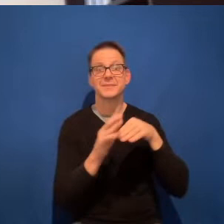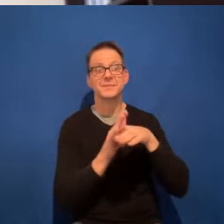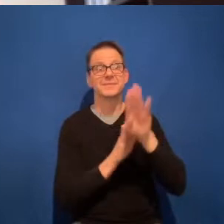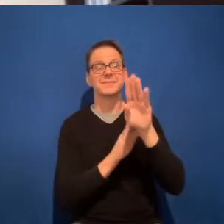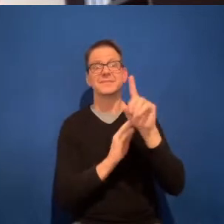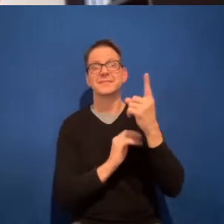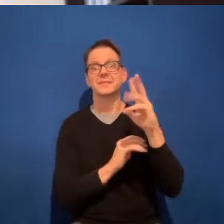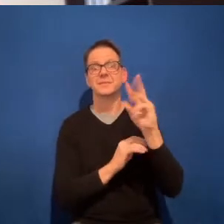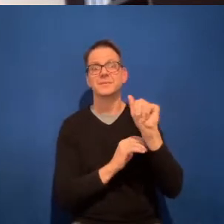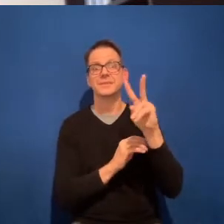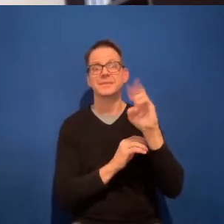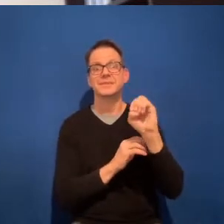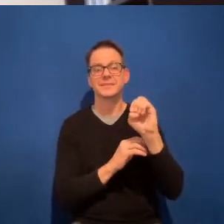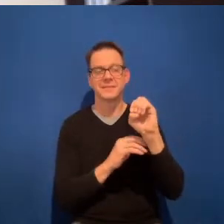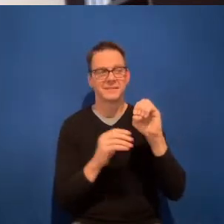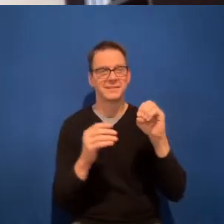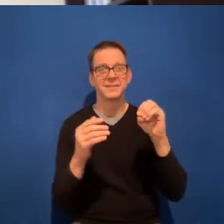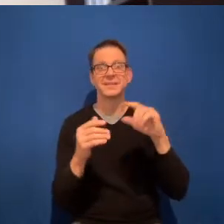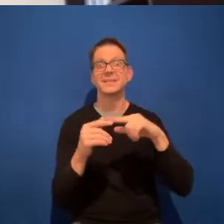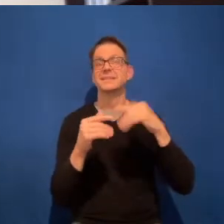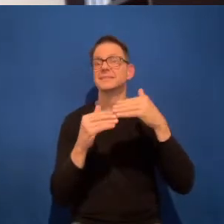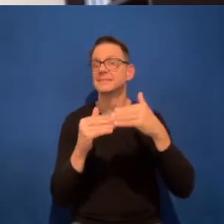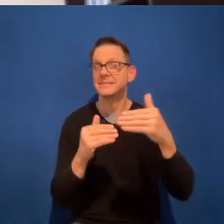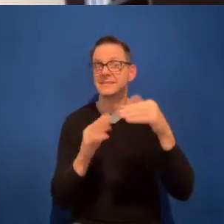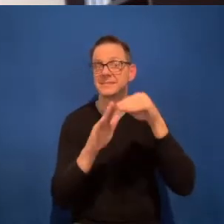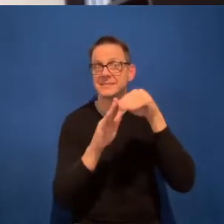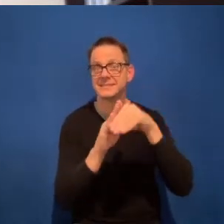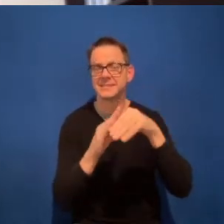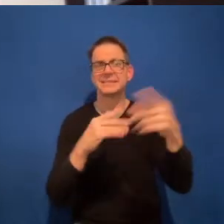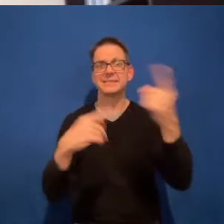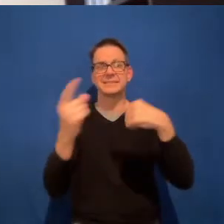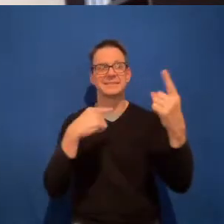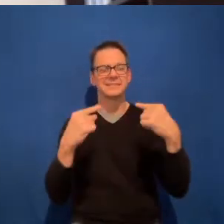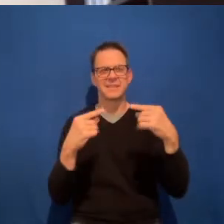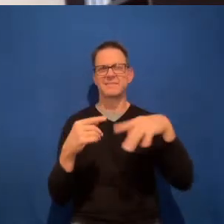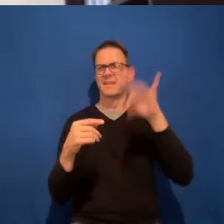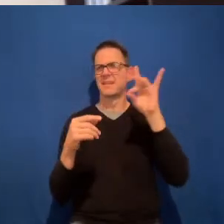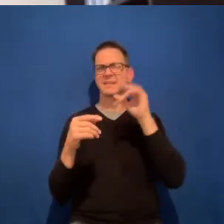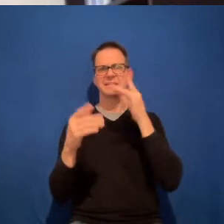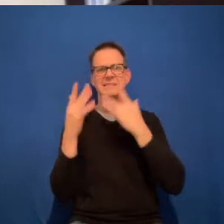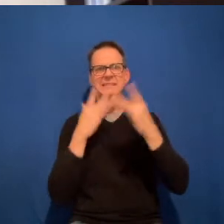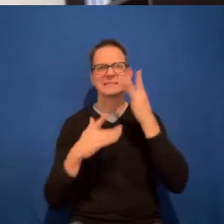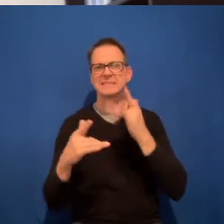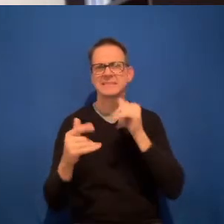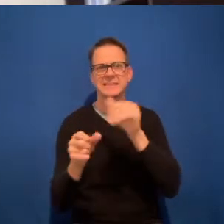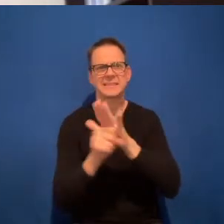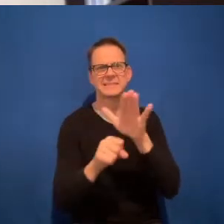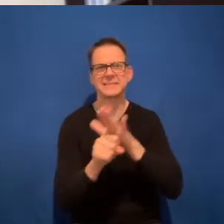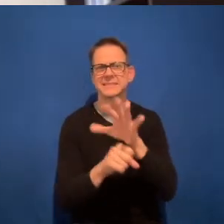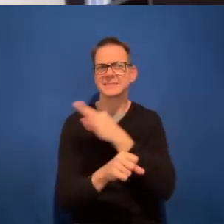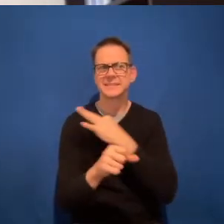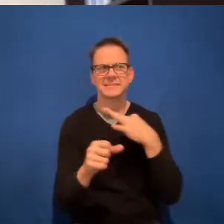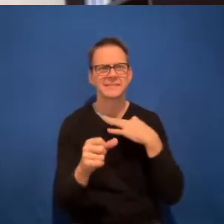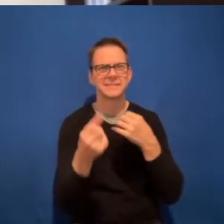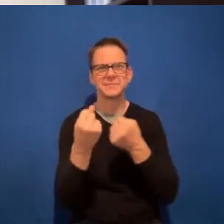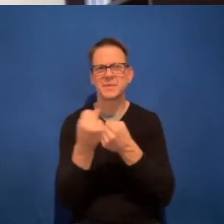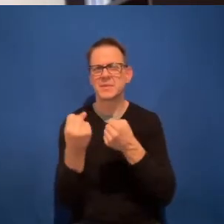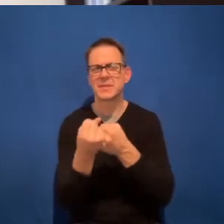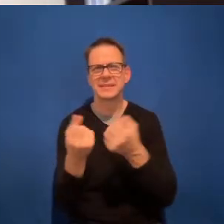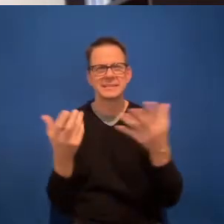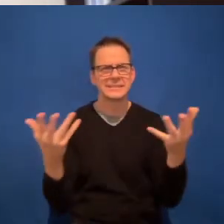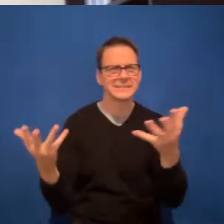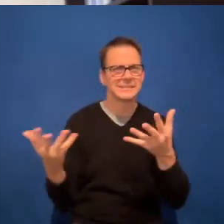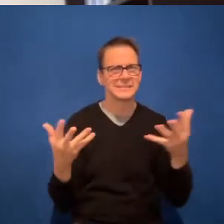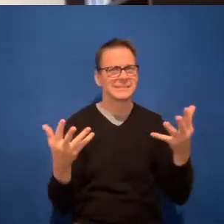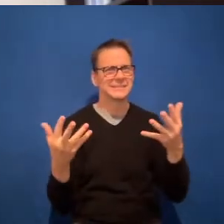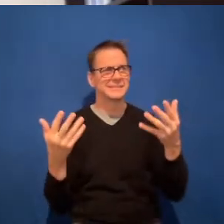now I didn't have the staff. I didn't have the proper support in place to deal with the volume of people that are coming in. We were still very scared